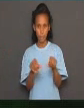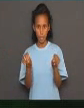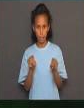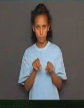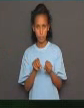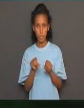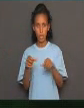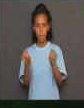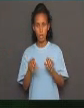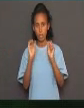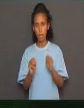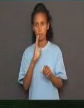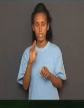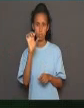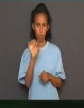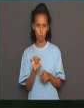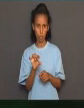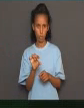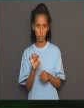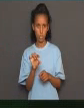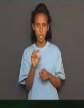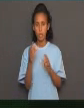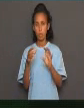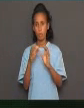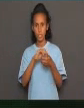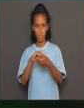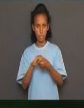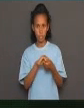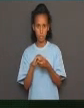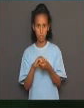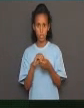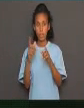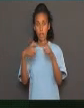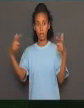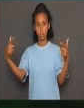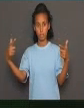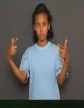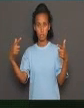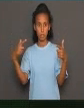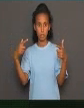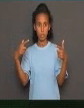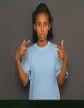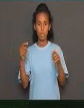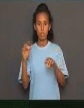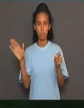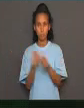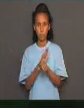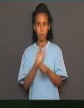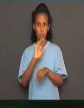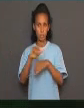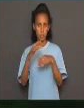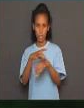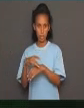The area can be as small as a community or as large as the entire Earth.